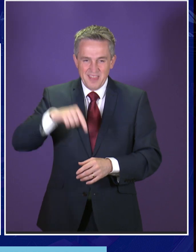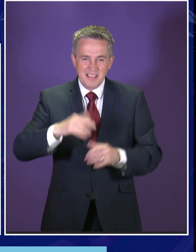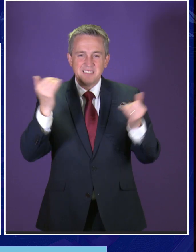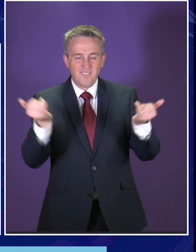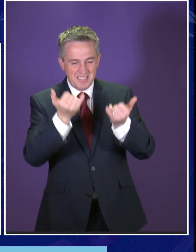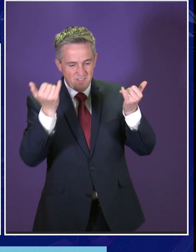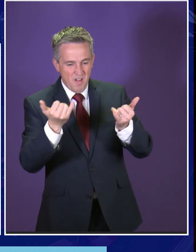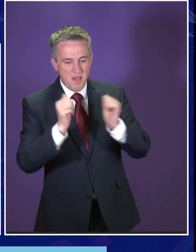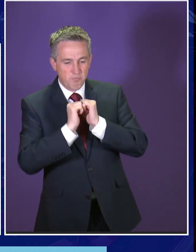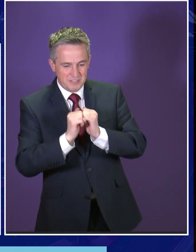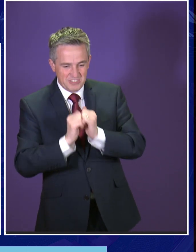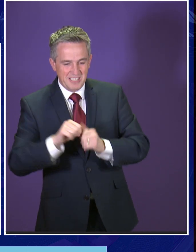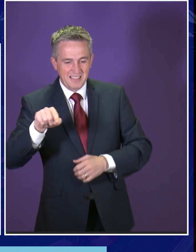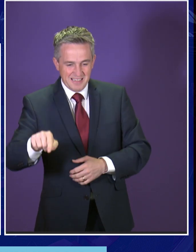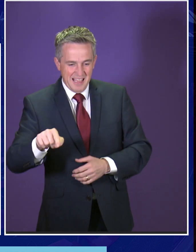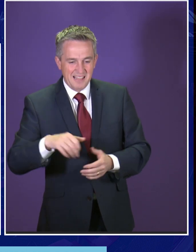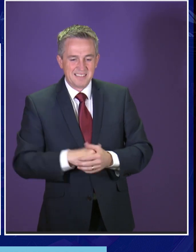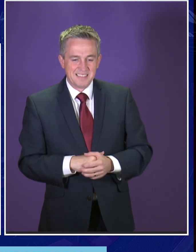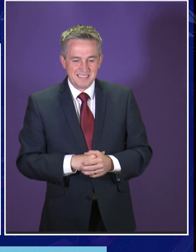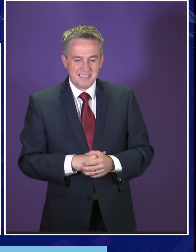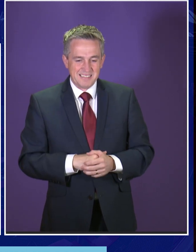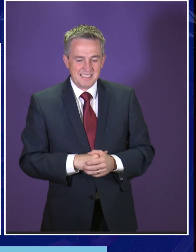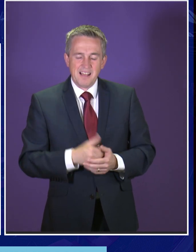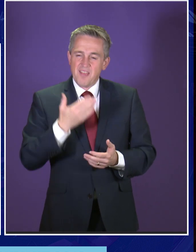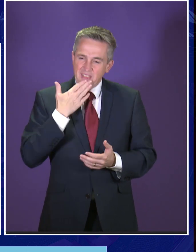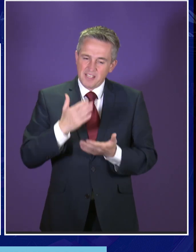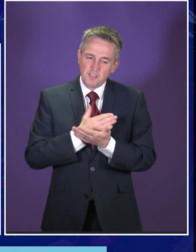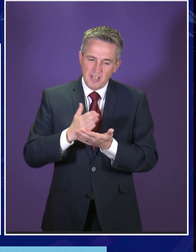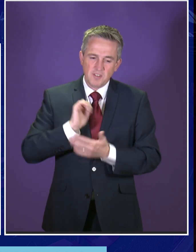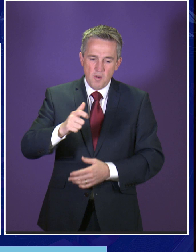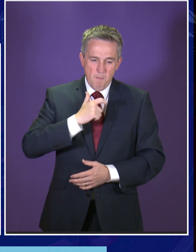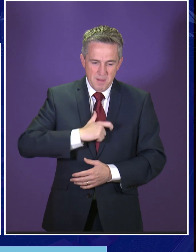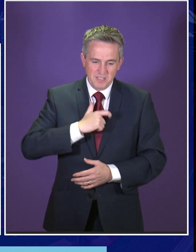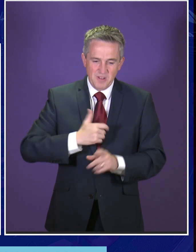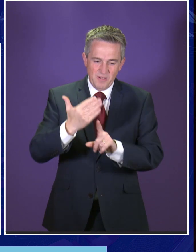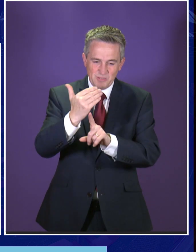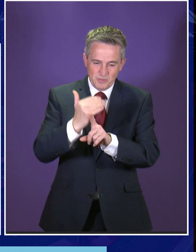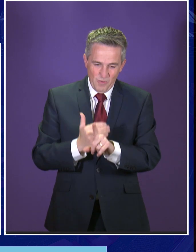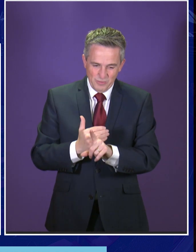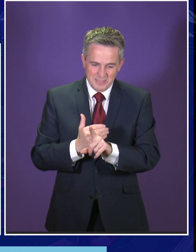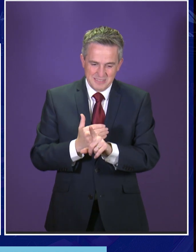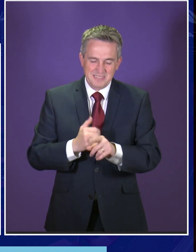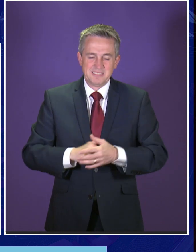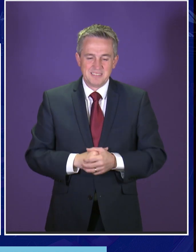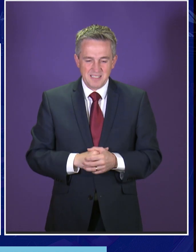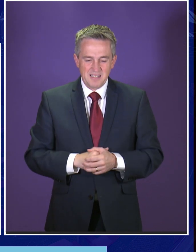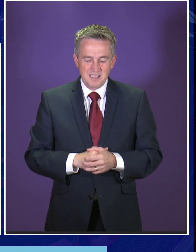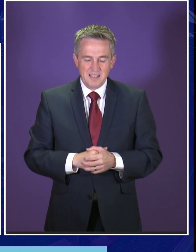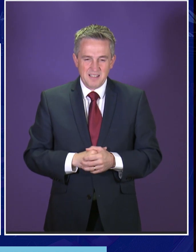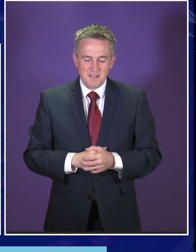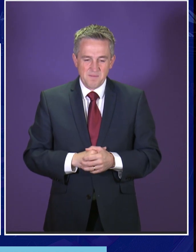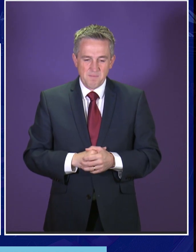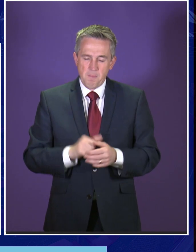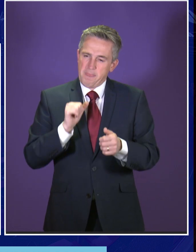festival. Thank you for sharing these very personal stories with us. And I think there's no